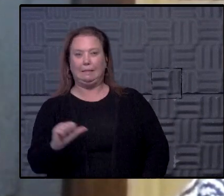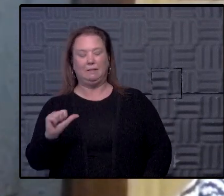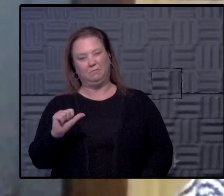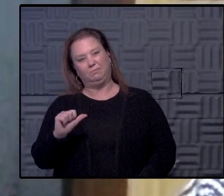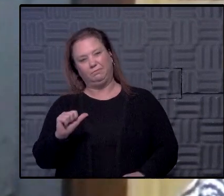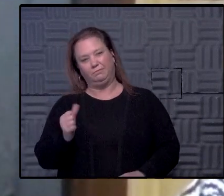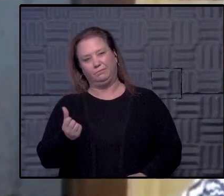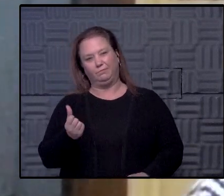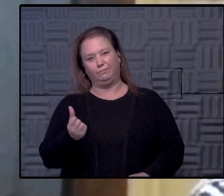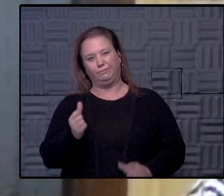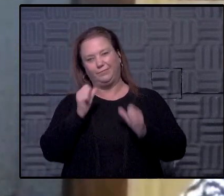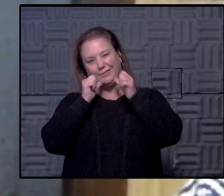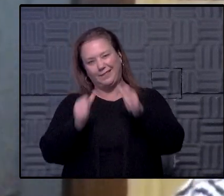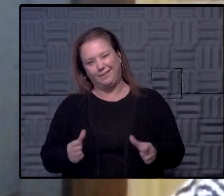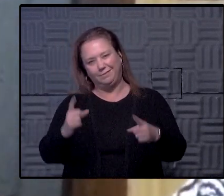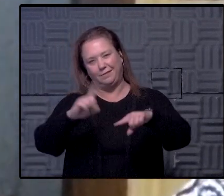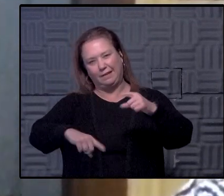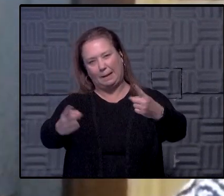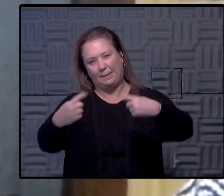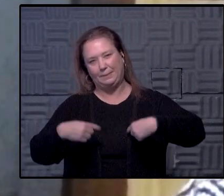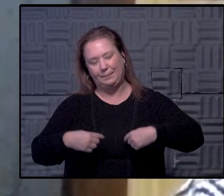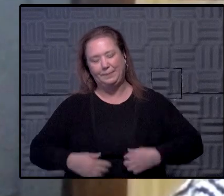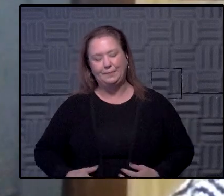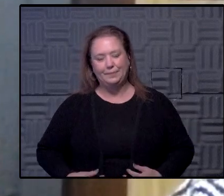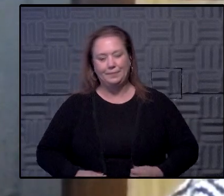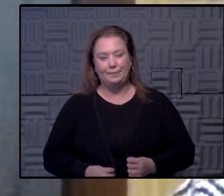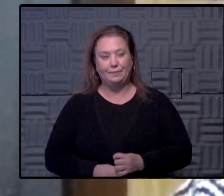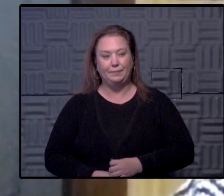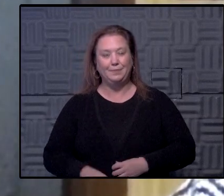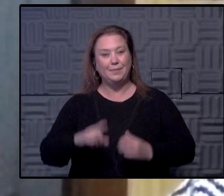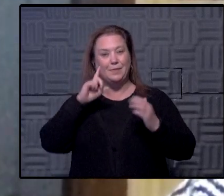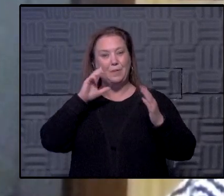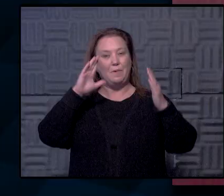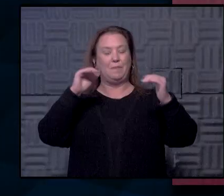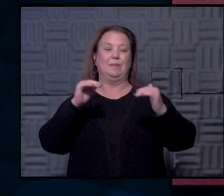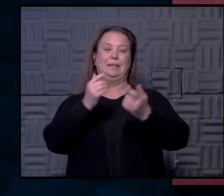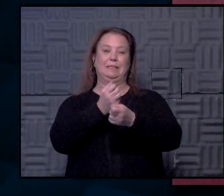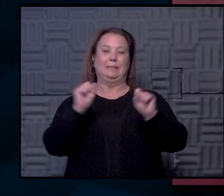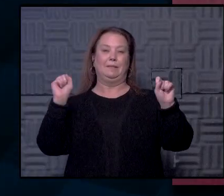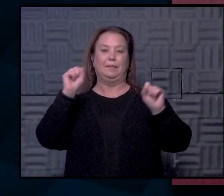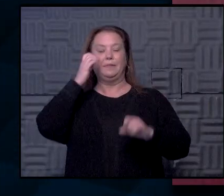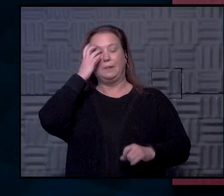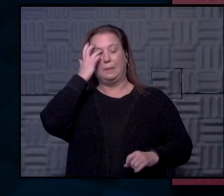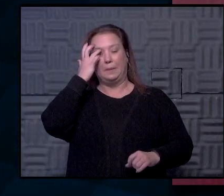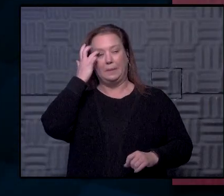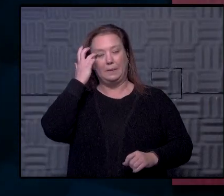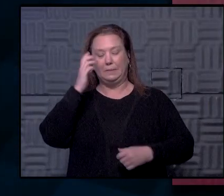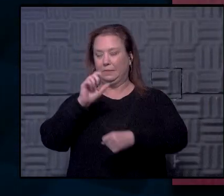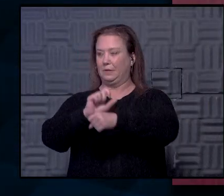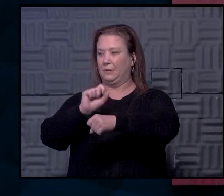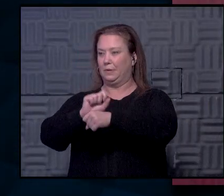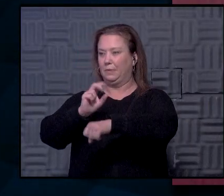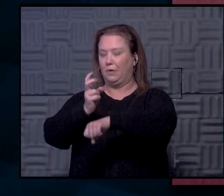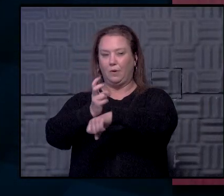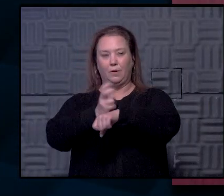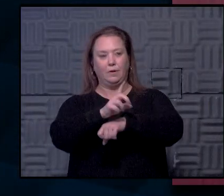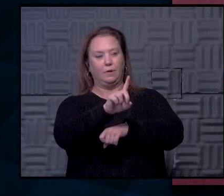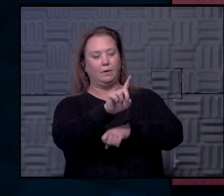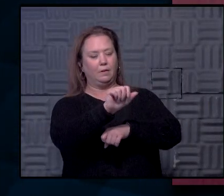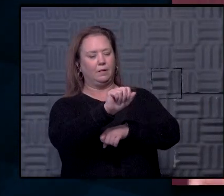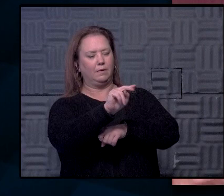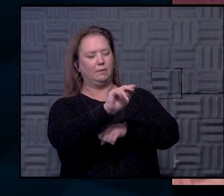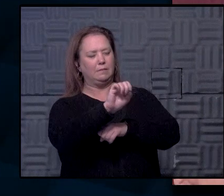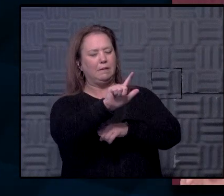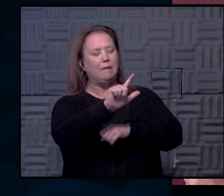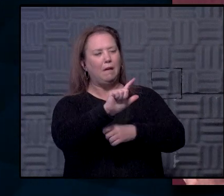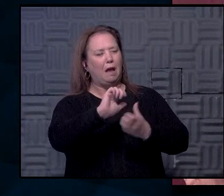we refund you and you cannot come in. So hopefully it's super safe. Well, it sounds like you're really working hard to do it. Daniel, how important is